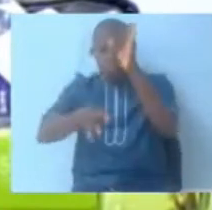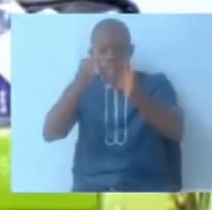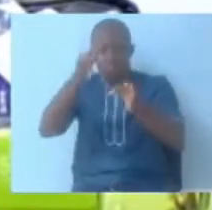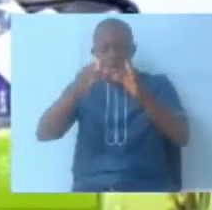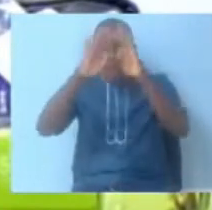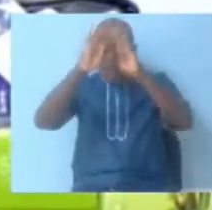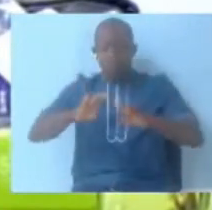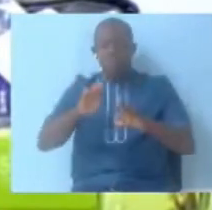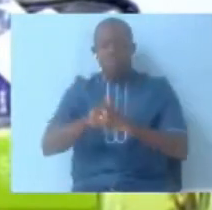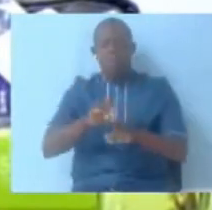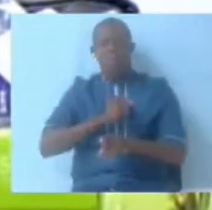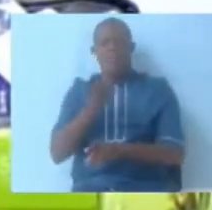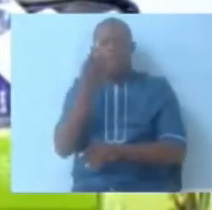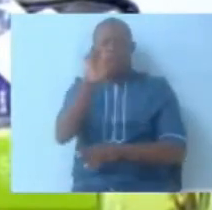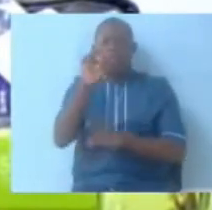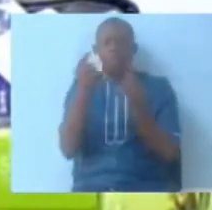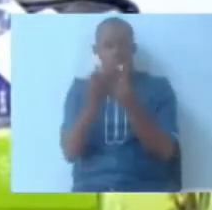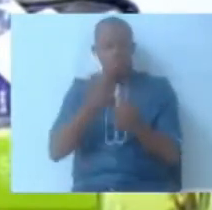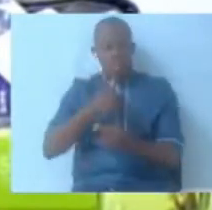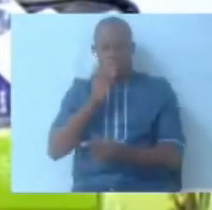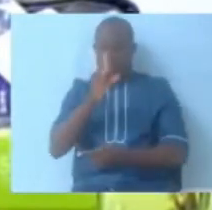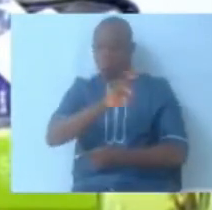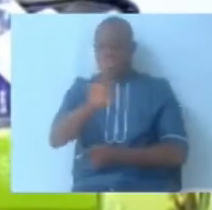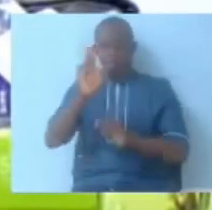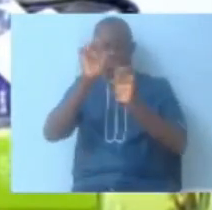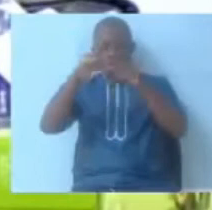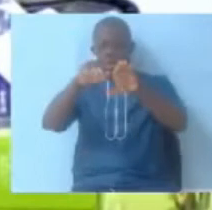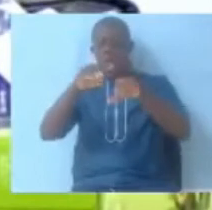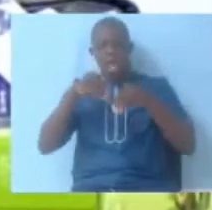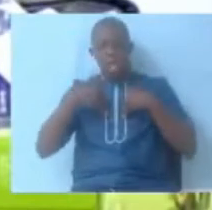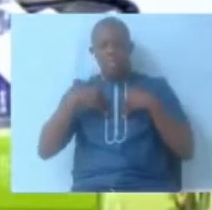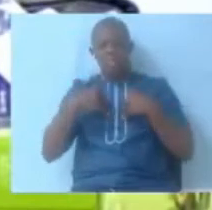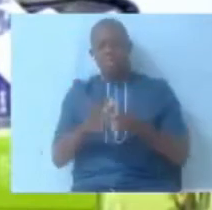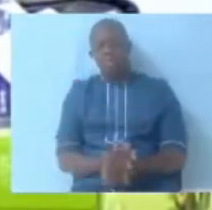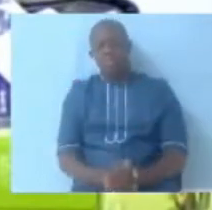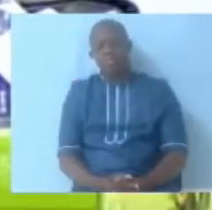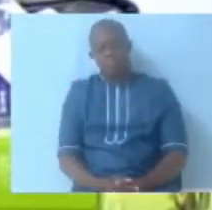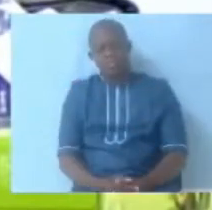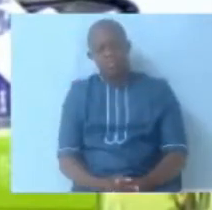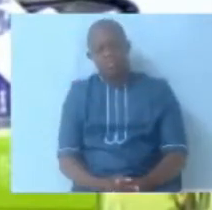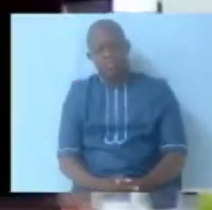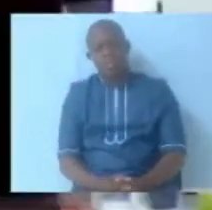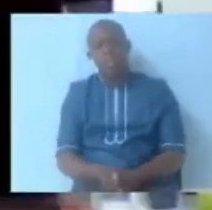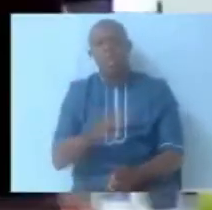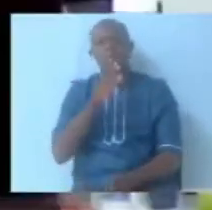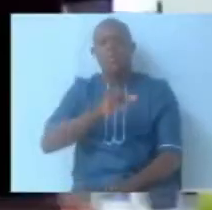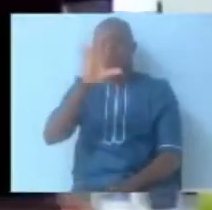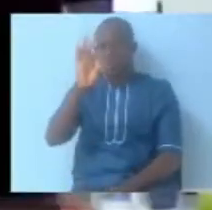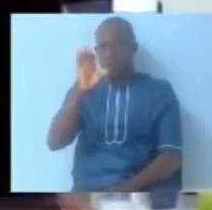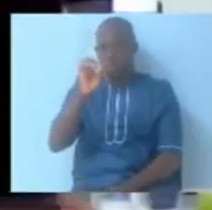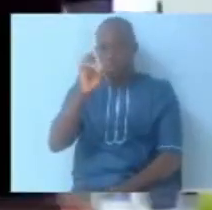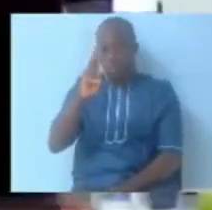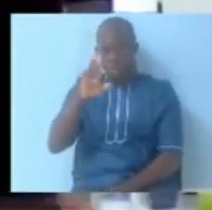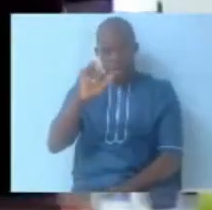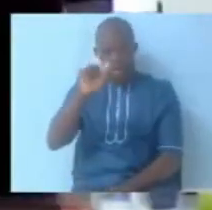going to countenance. Biriye ko saundi nte kan wolem ku floti kontete menjela malla fi wala. Mr. Touray, that